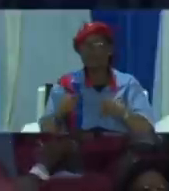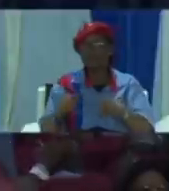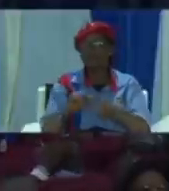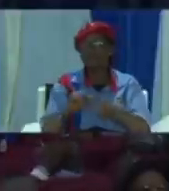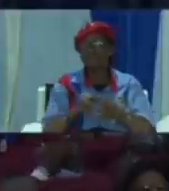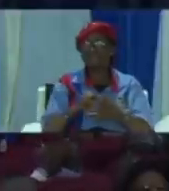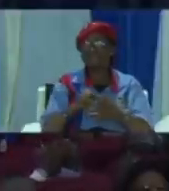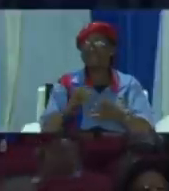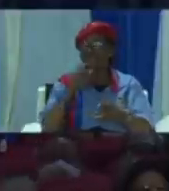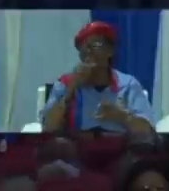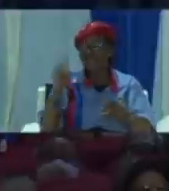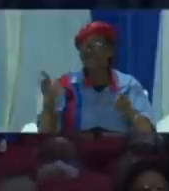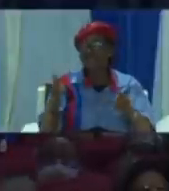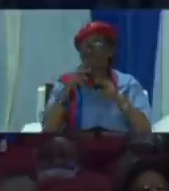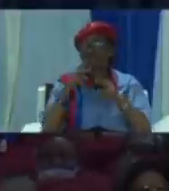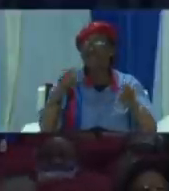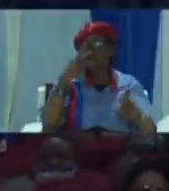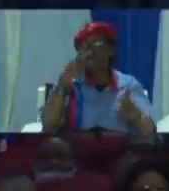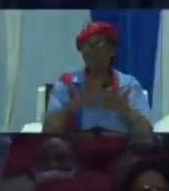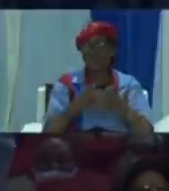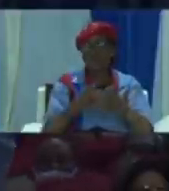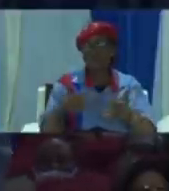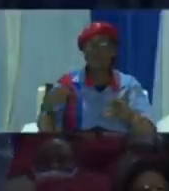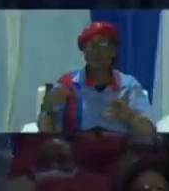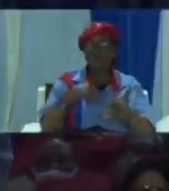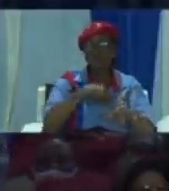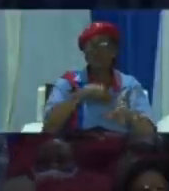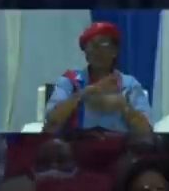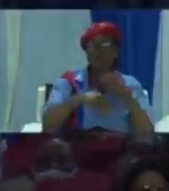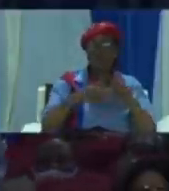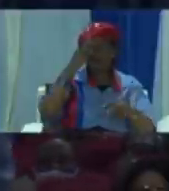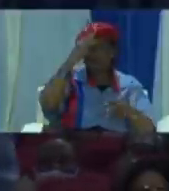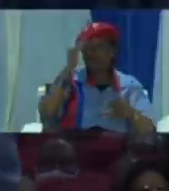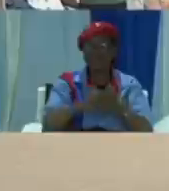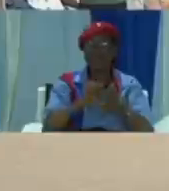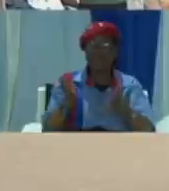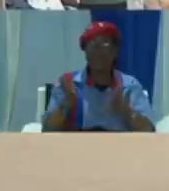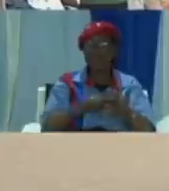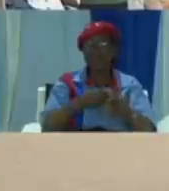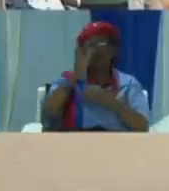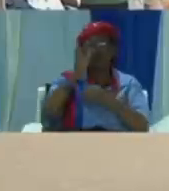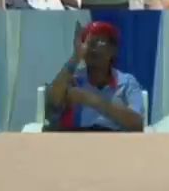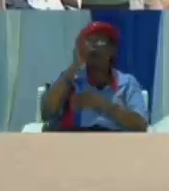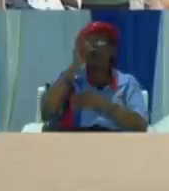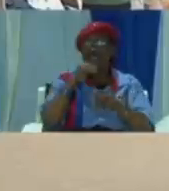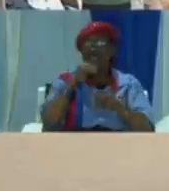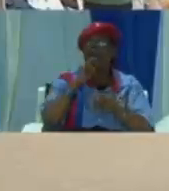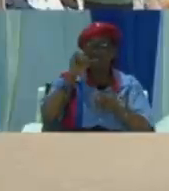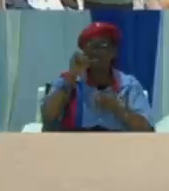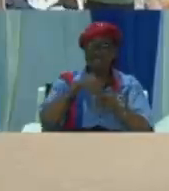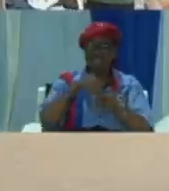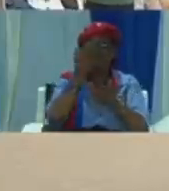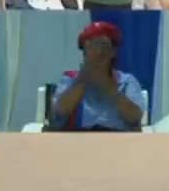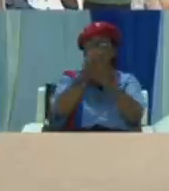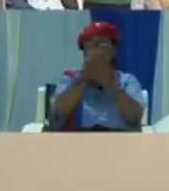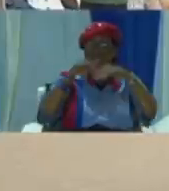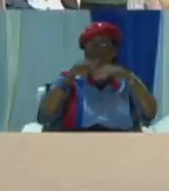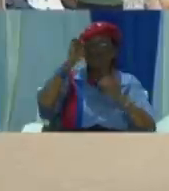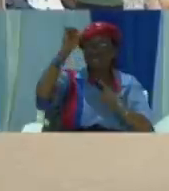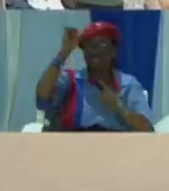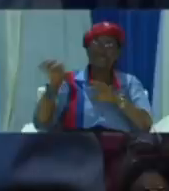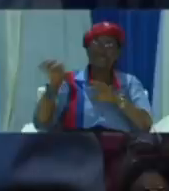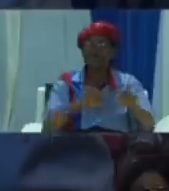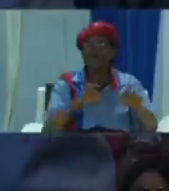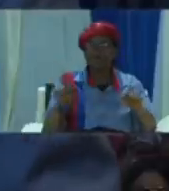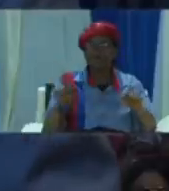all know that our God is in the heaven. Ah, Bobala, Colonel, one Benny Luaron. He does as he pleases. As he